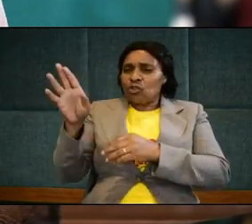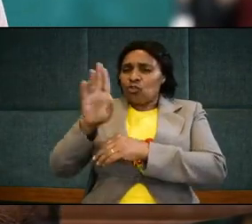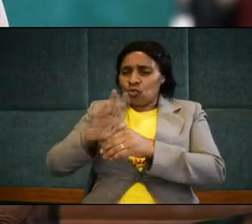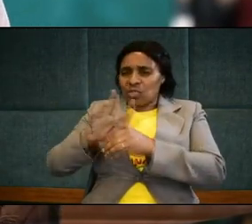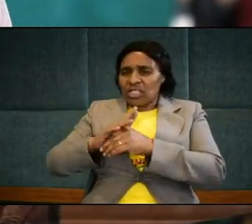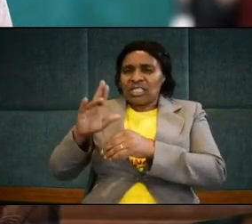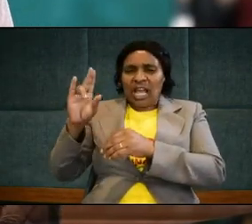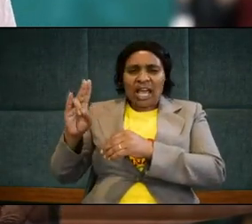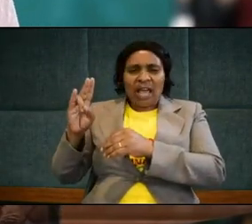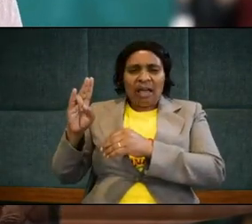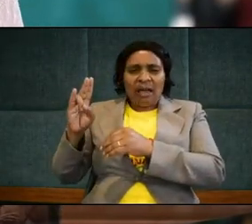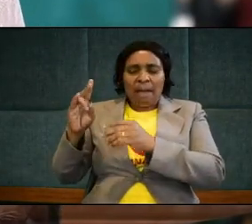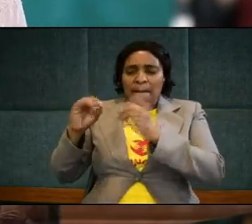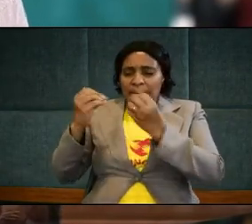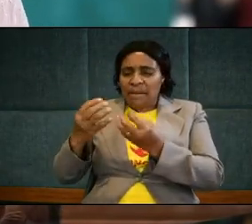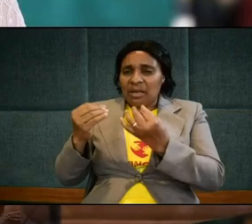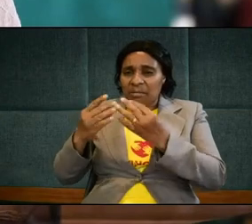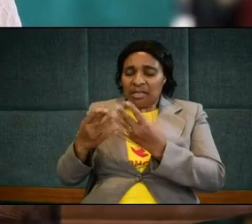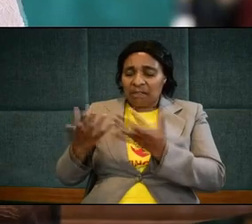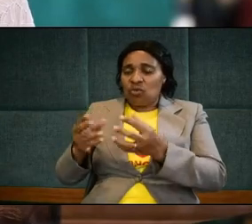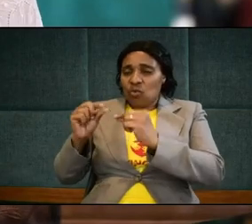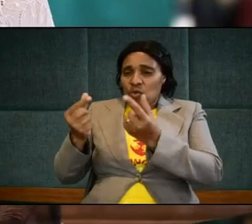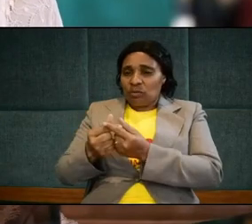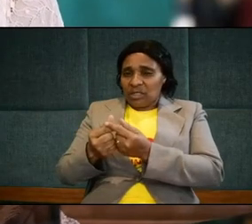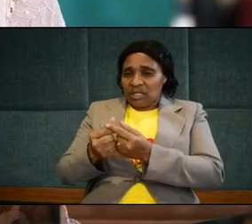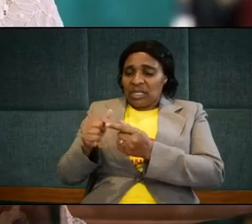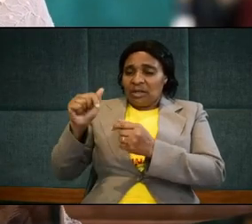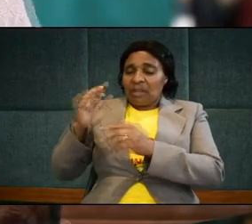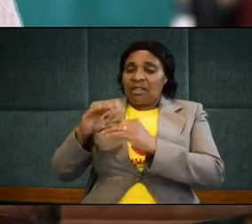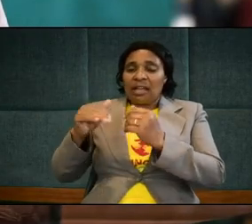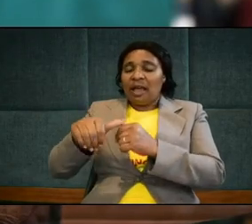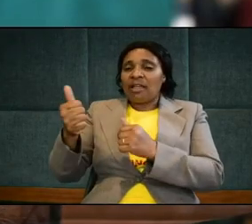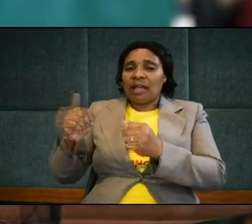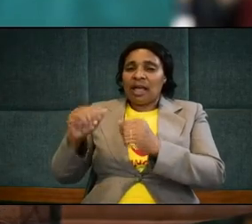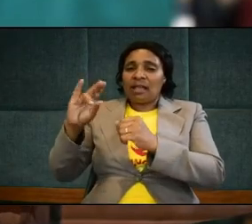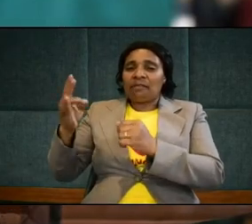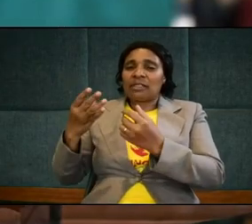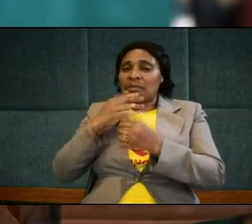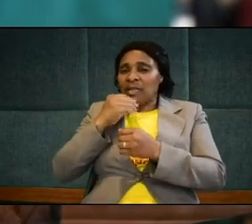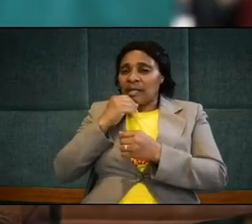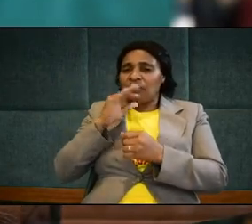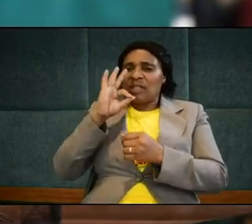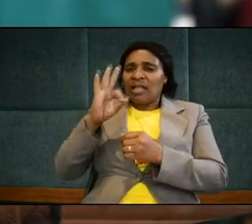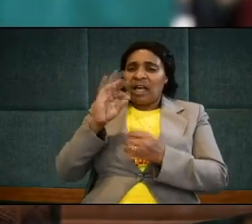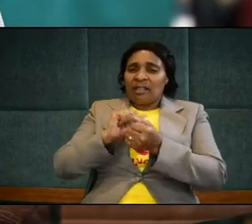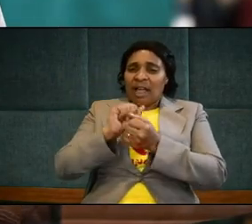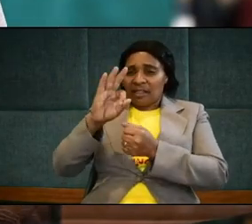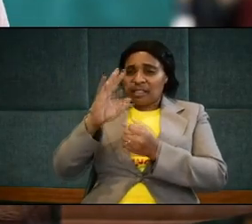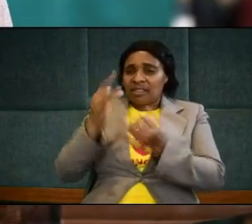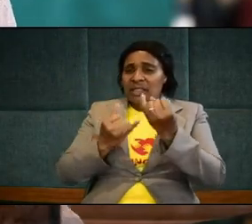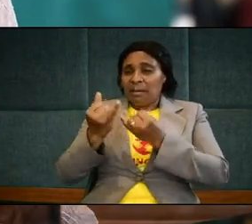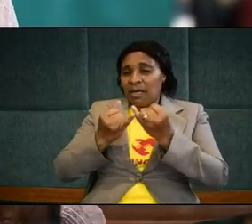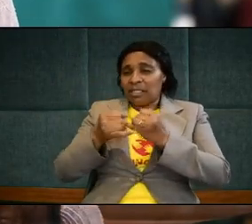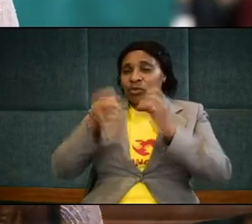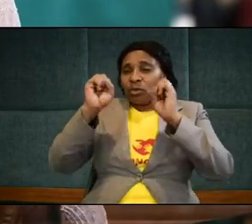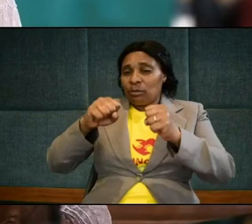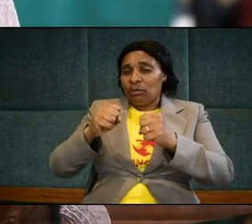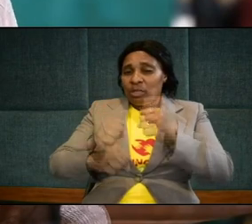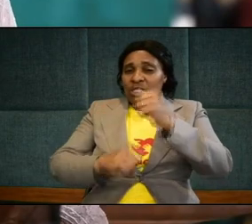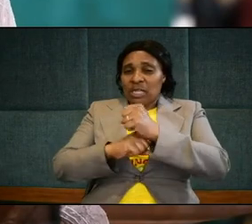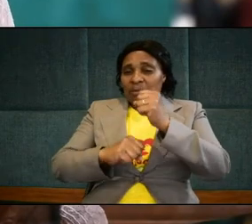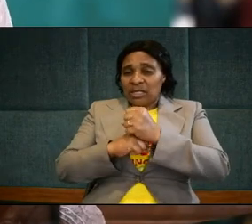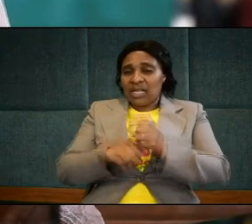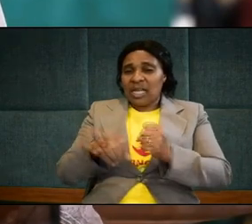presence. And because of your 13th Sabbath offering from 3 years ago to now, we have been able to sponsor